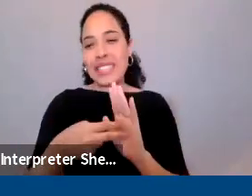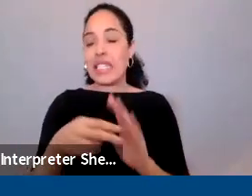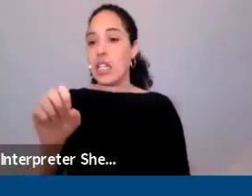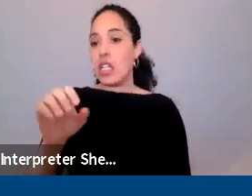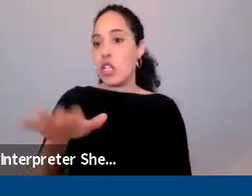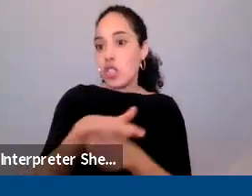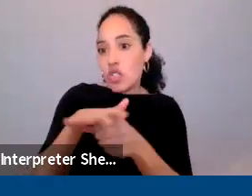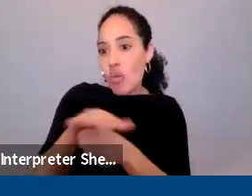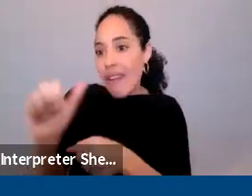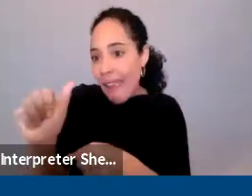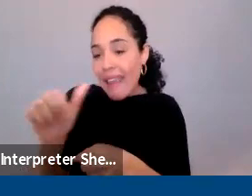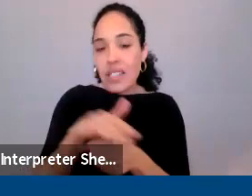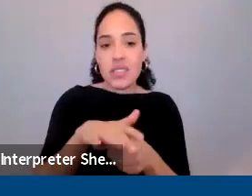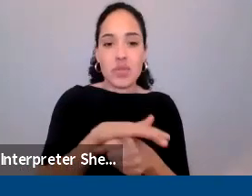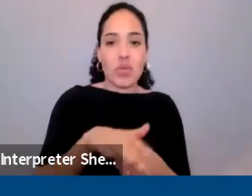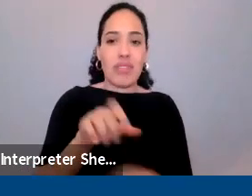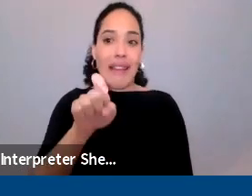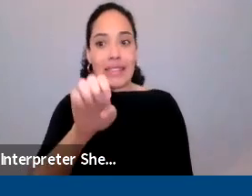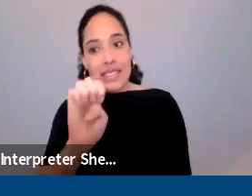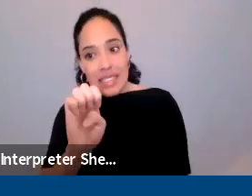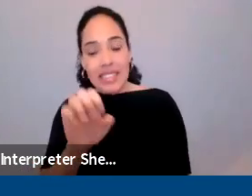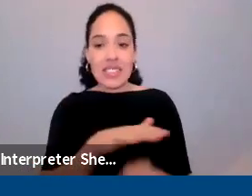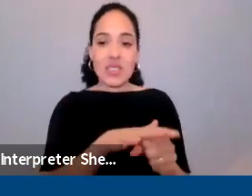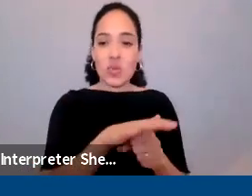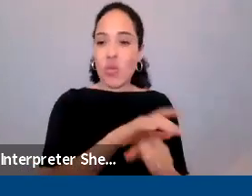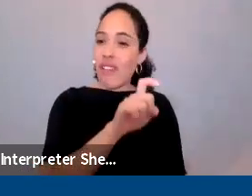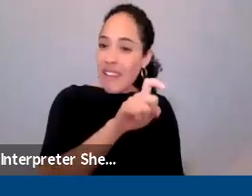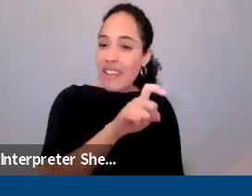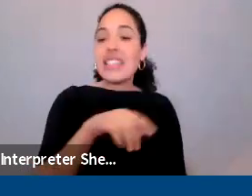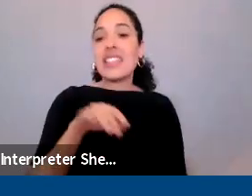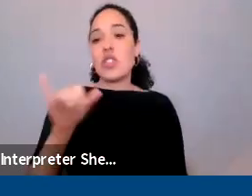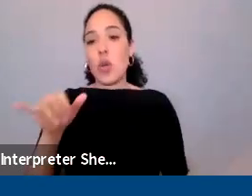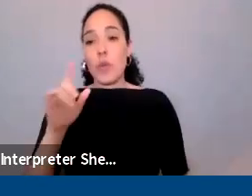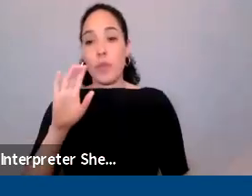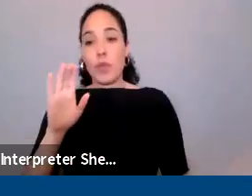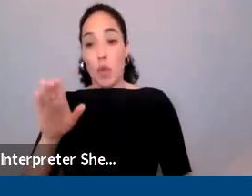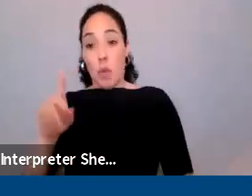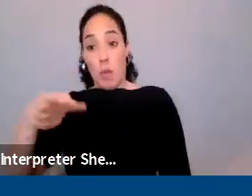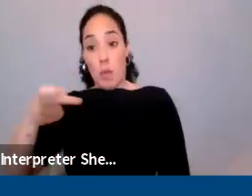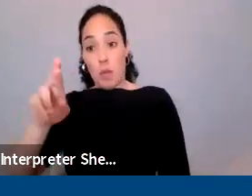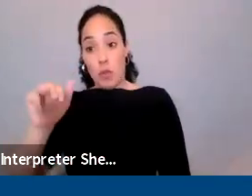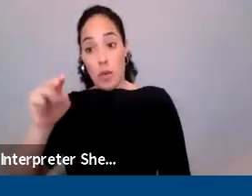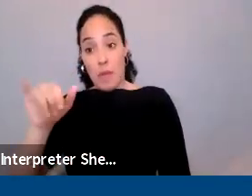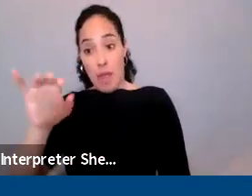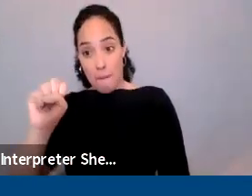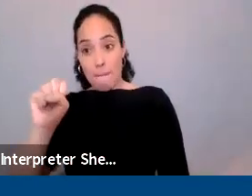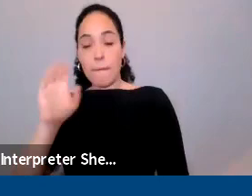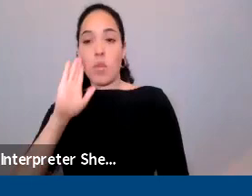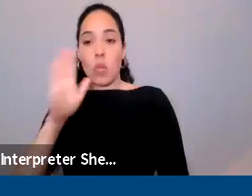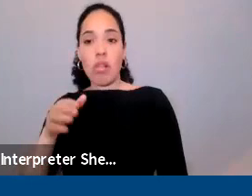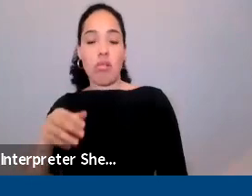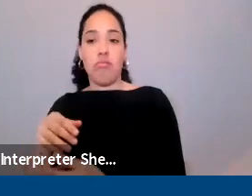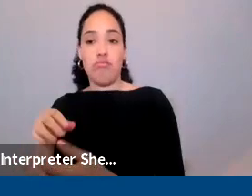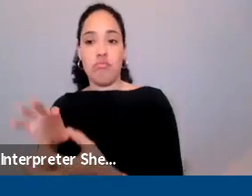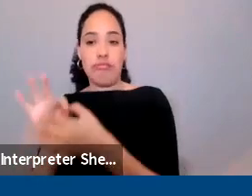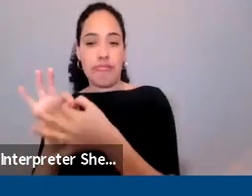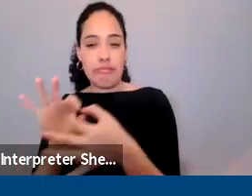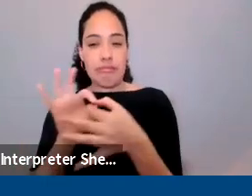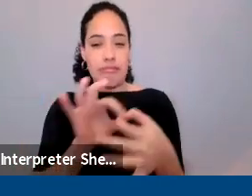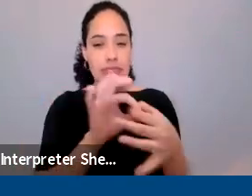Therefore, your flood insurance premium will be this amount for this area. Now they will be assessed on an